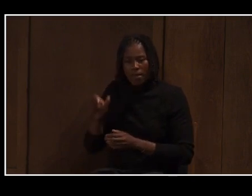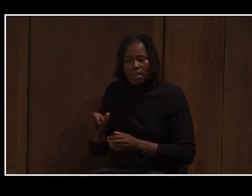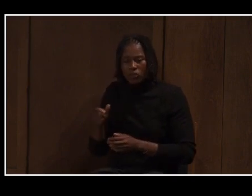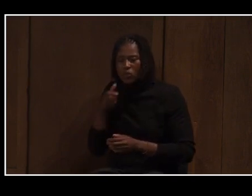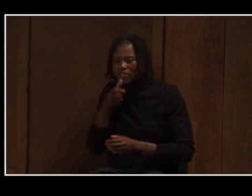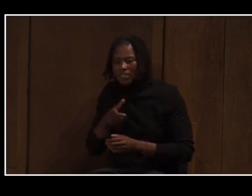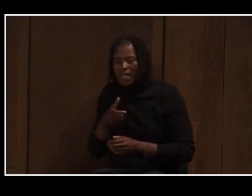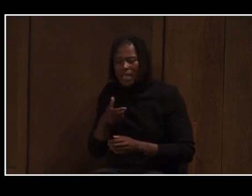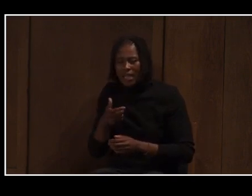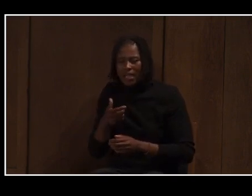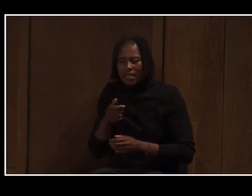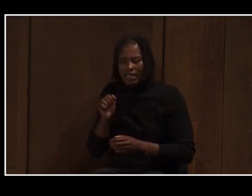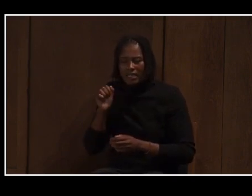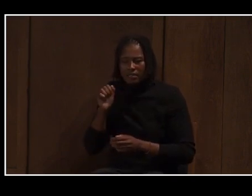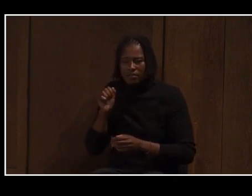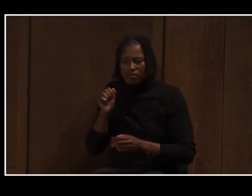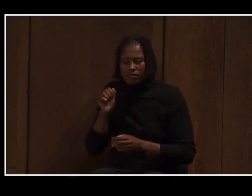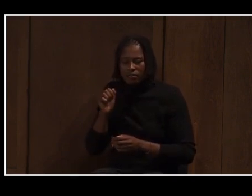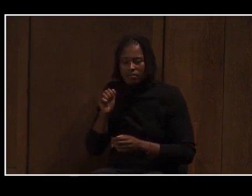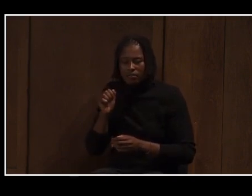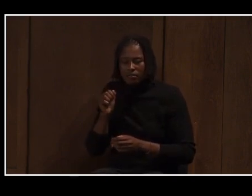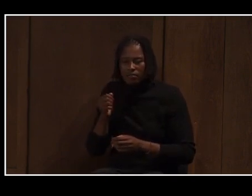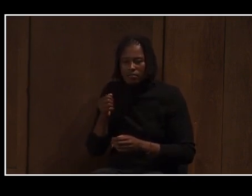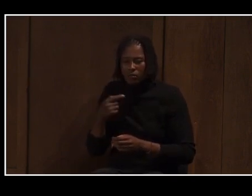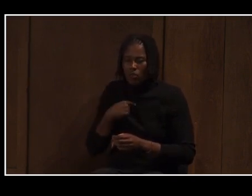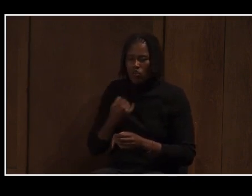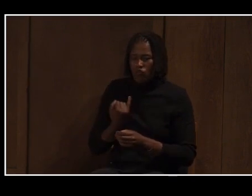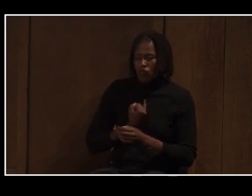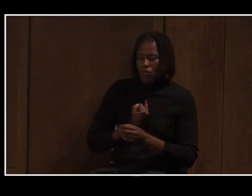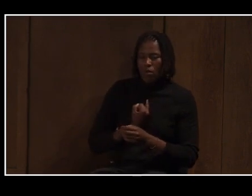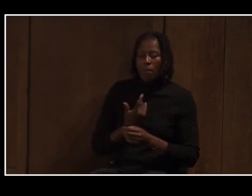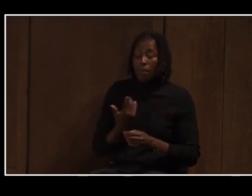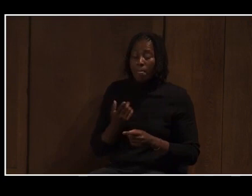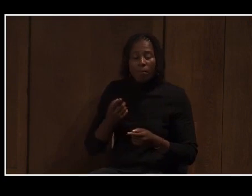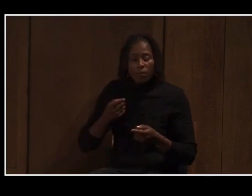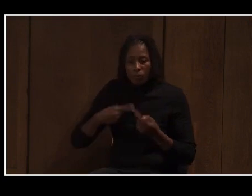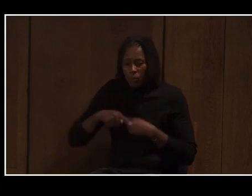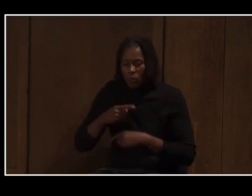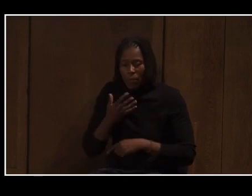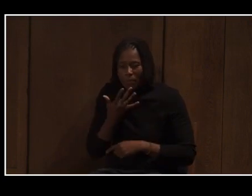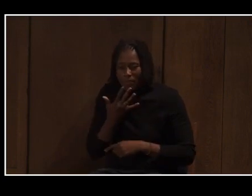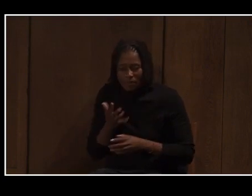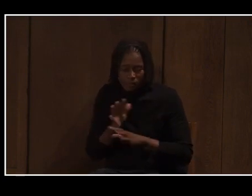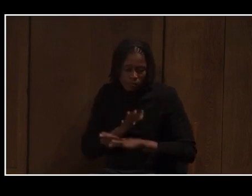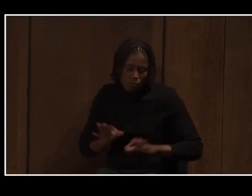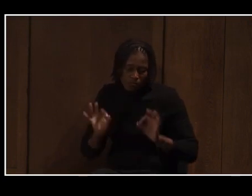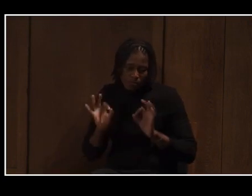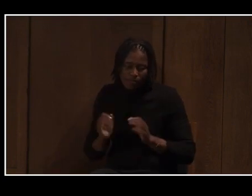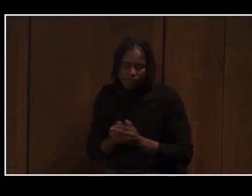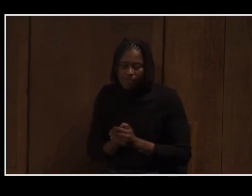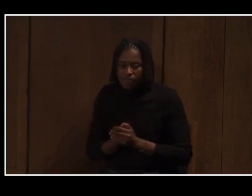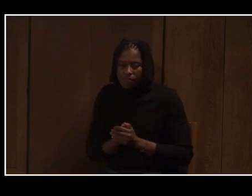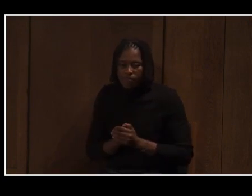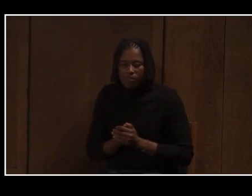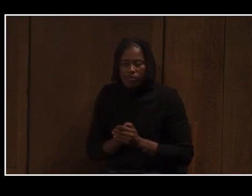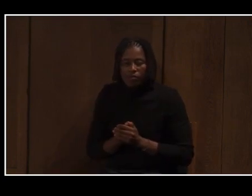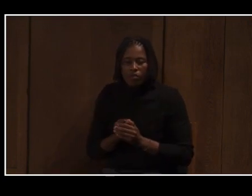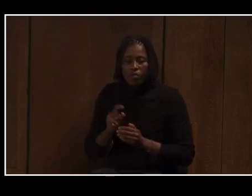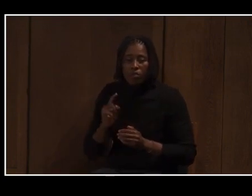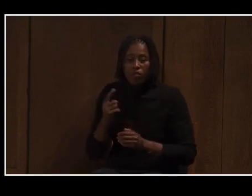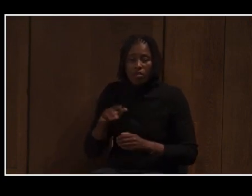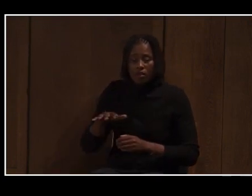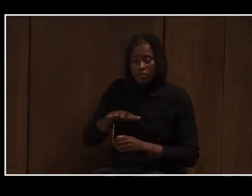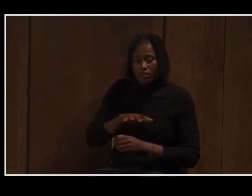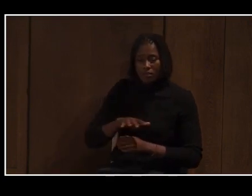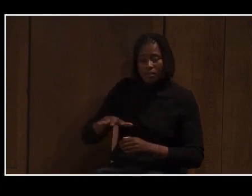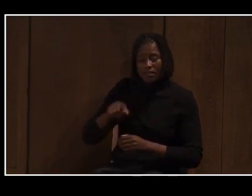will make mistakes. We are not perfect. So the first space is imagination as survival,